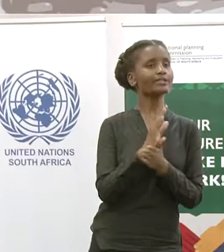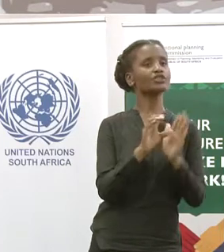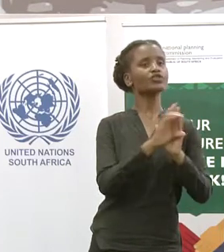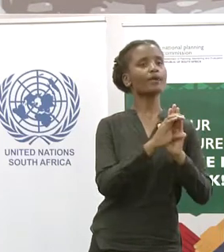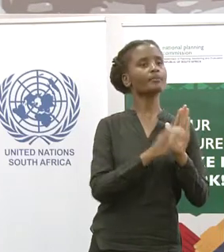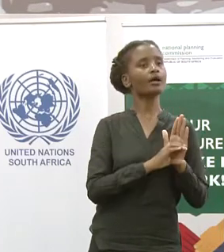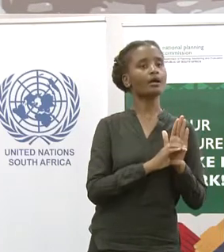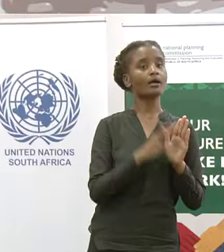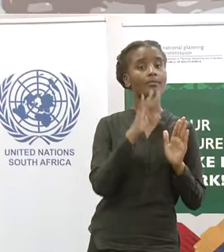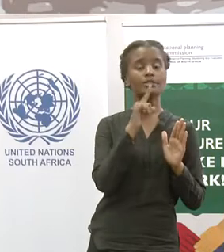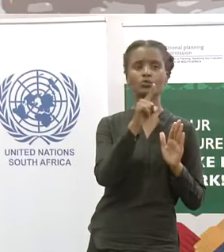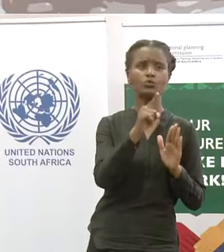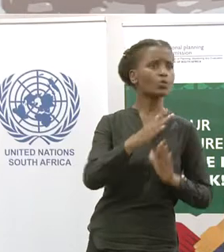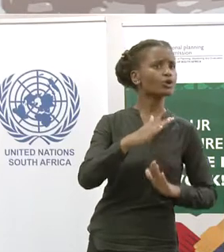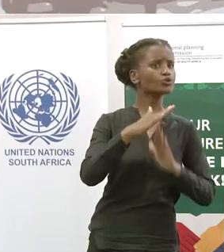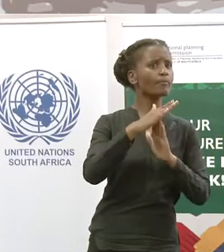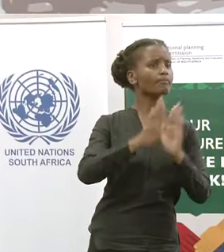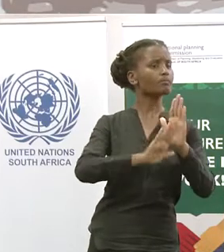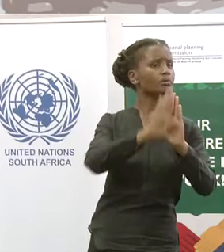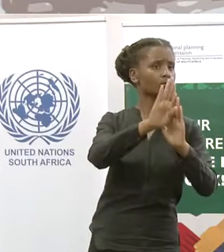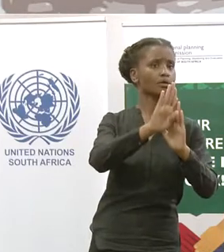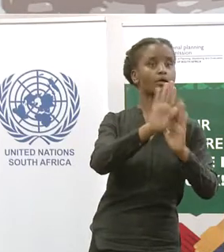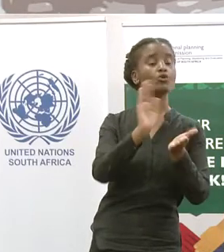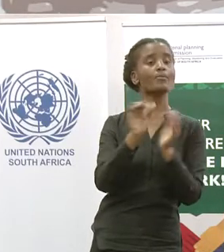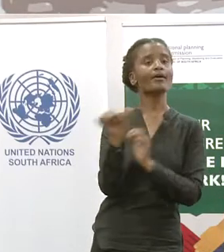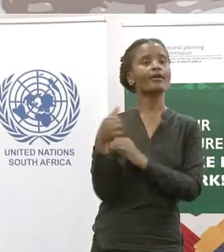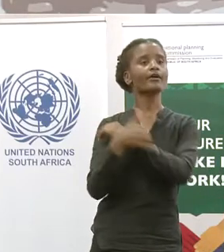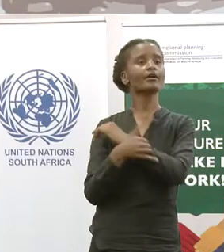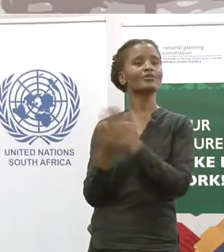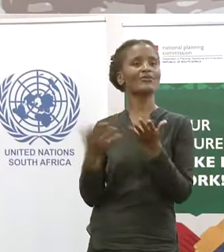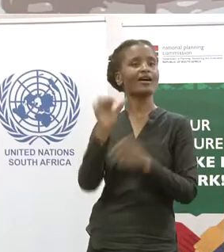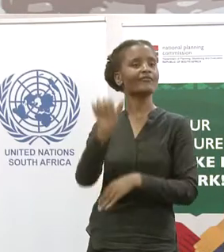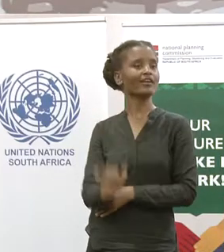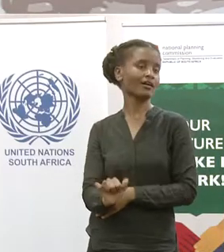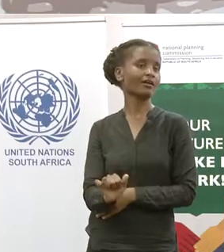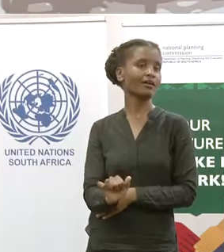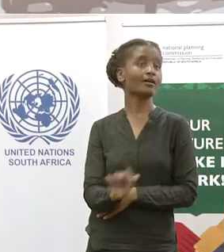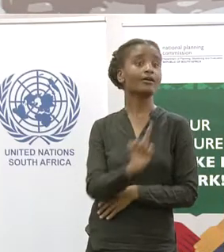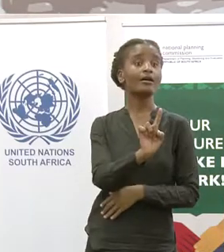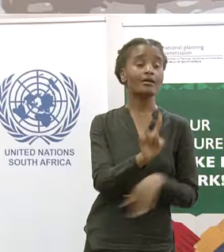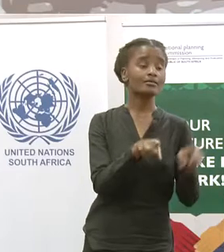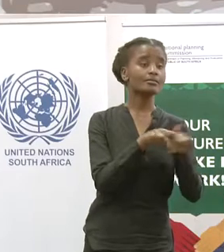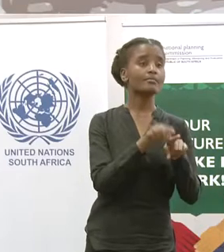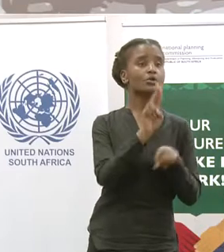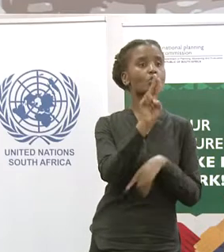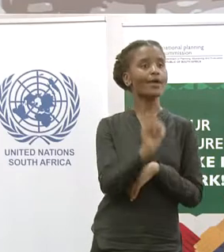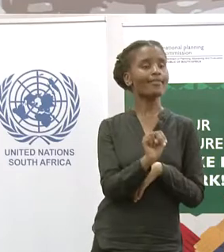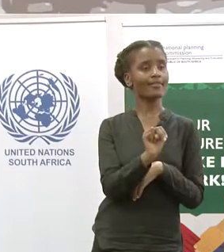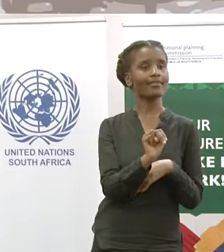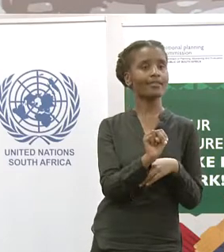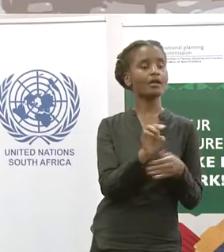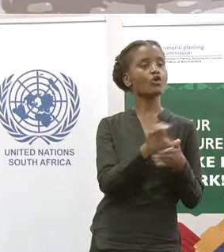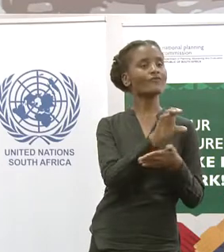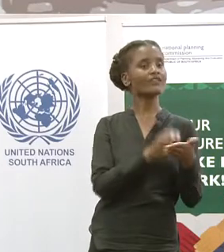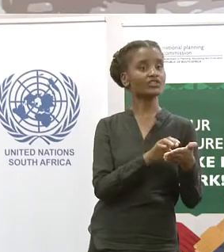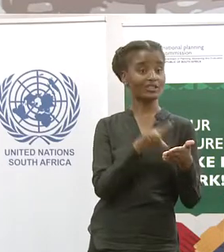African continent. Even with regard to the United Nations, the United Nations General Assembly adopted the